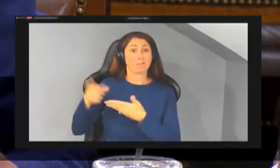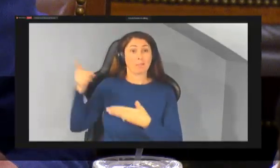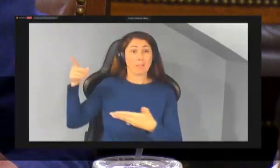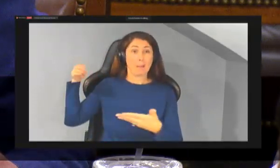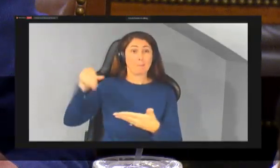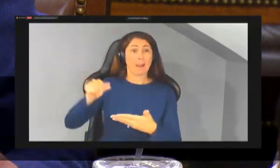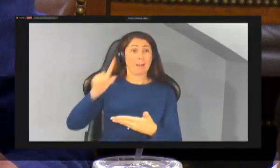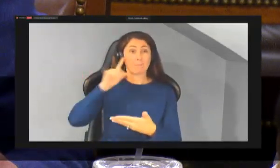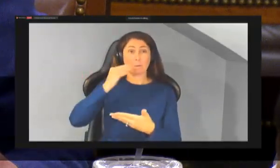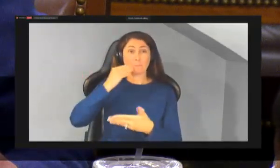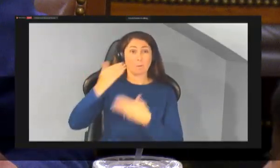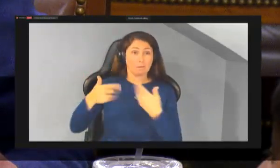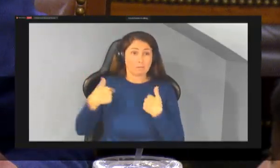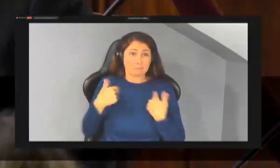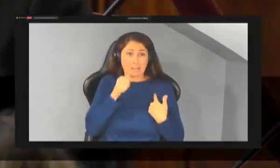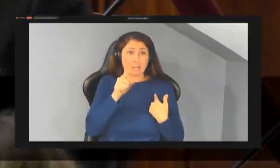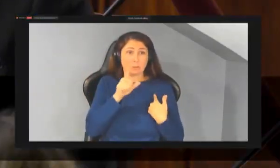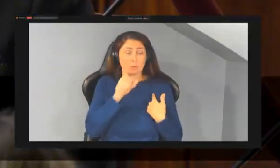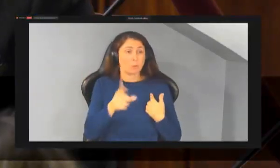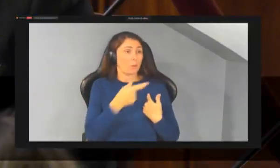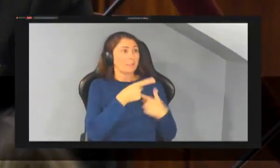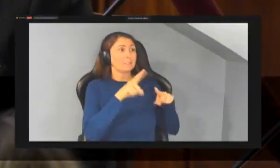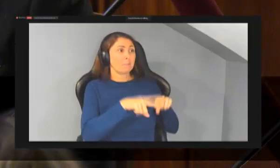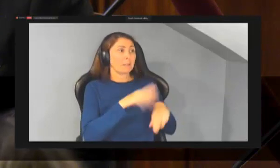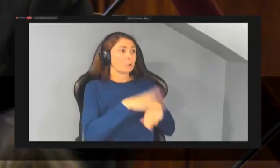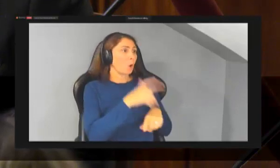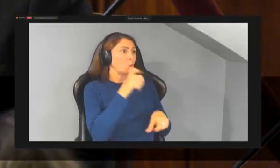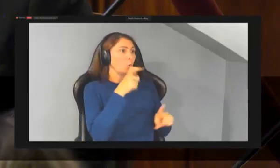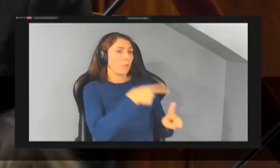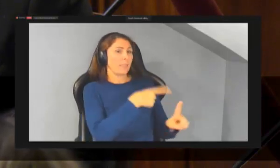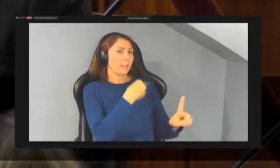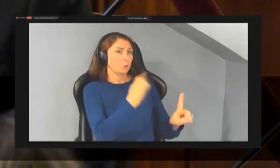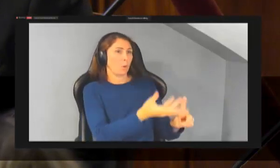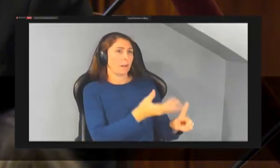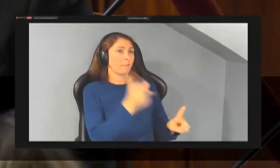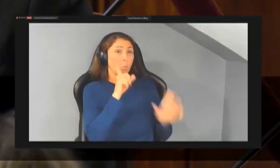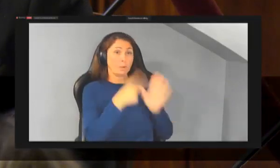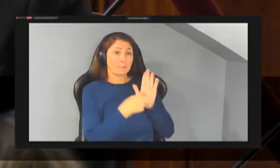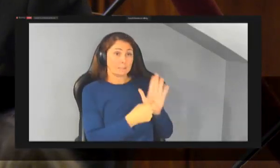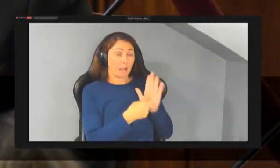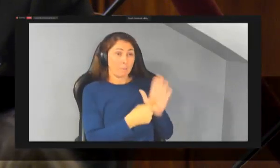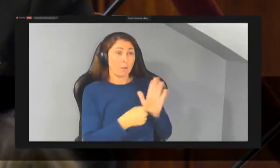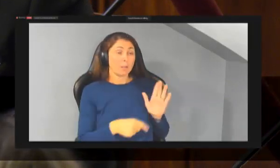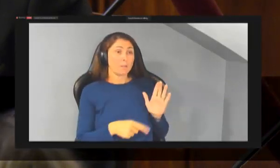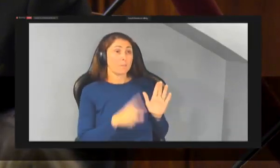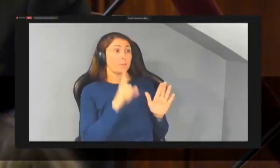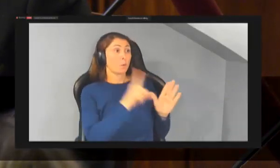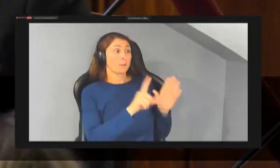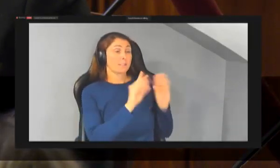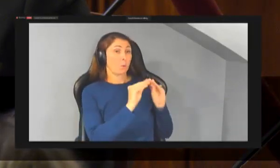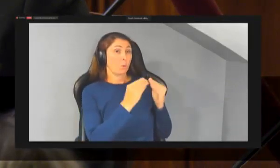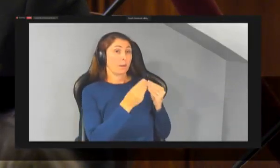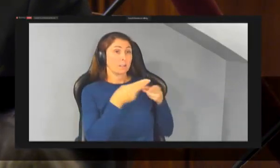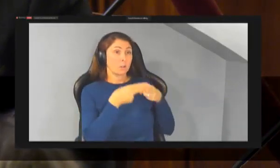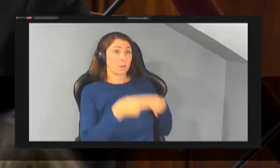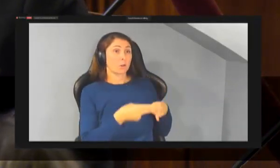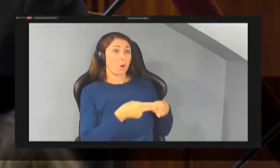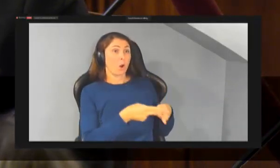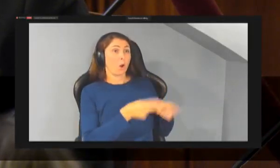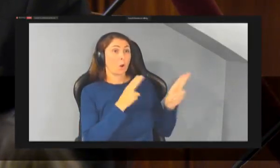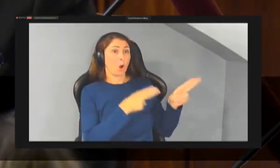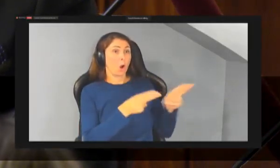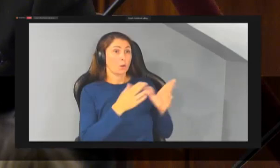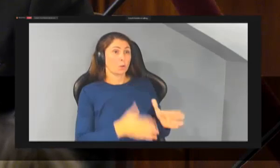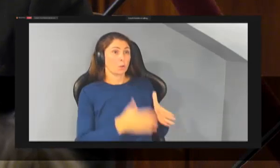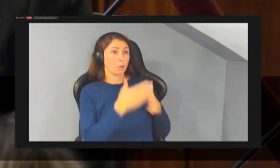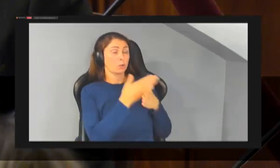I guess. I'm not sure. Depends on who they donate it to. Yeah. For example, there's an organization called Hunters Sharing the